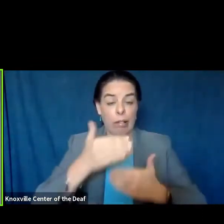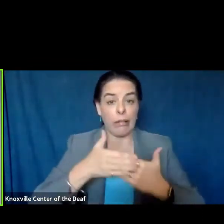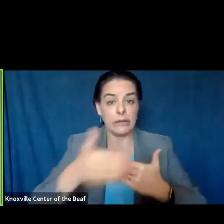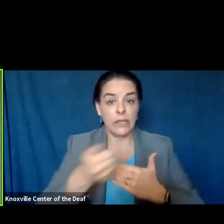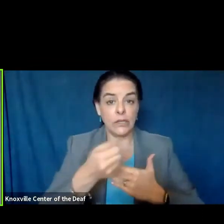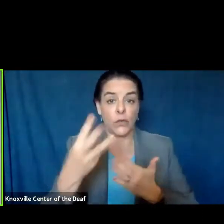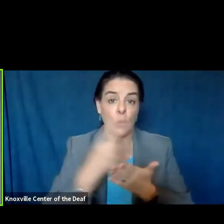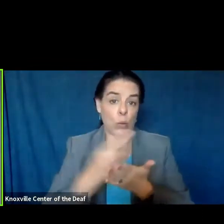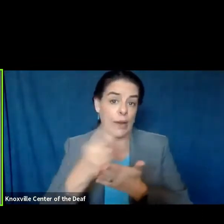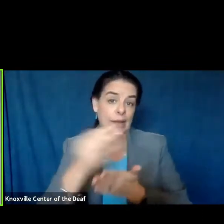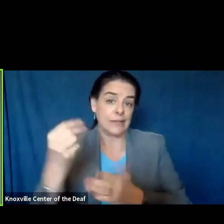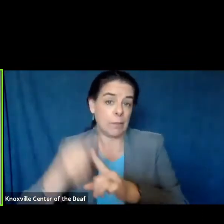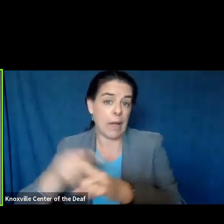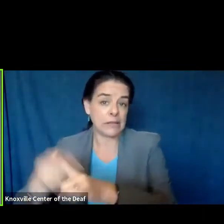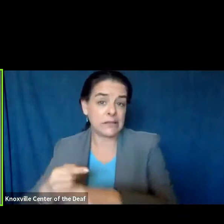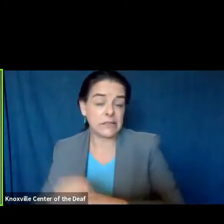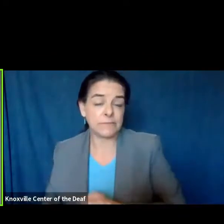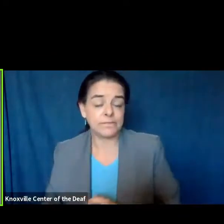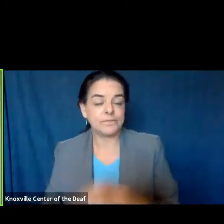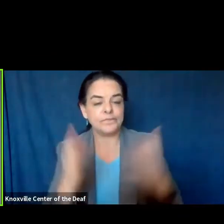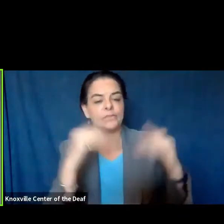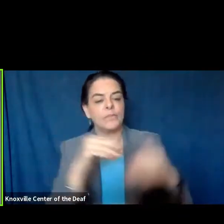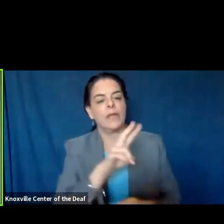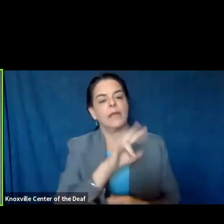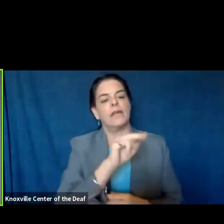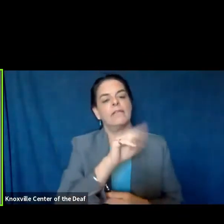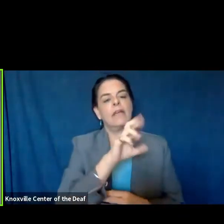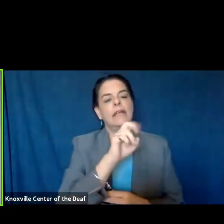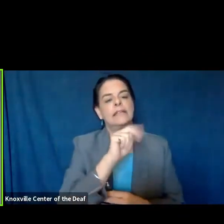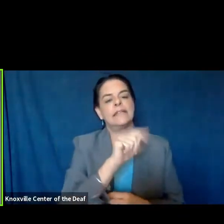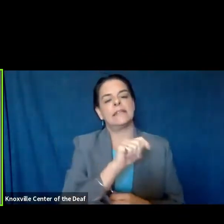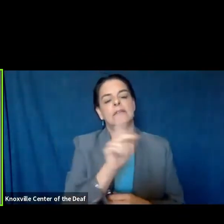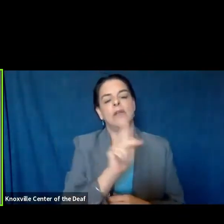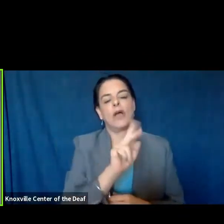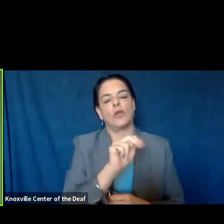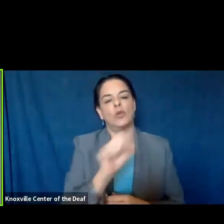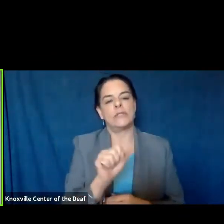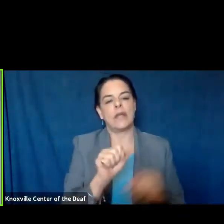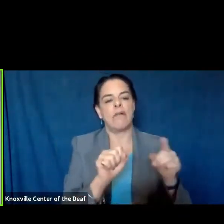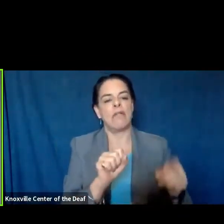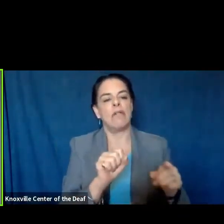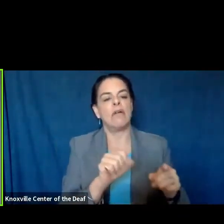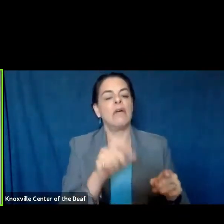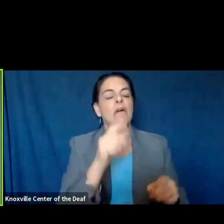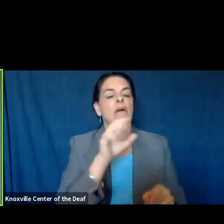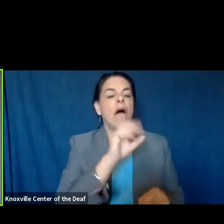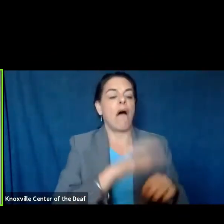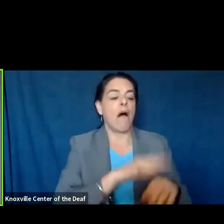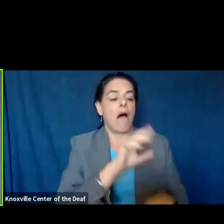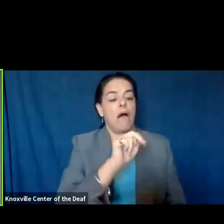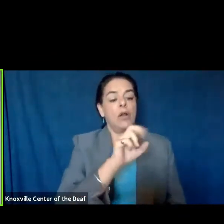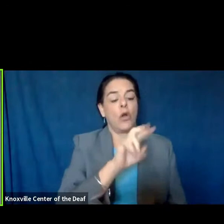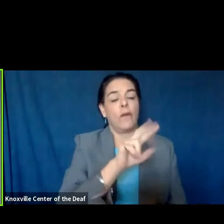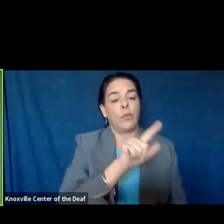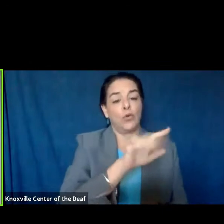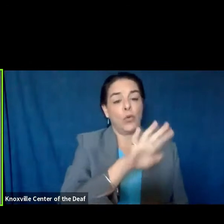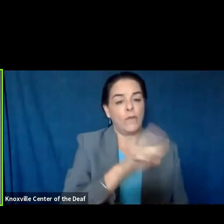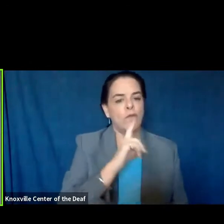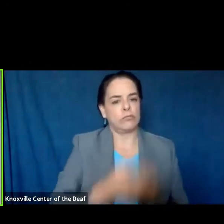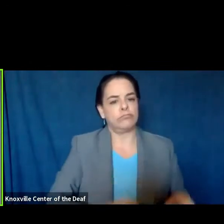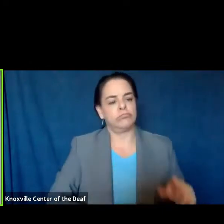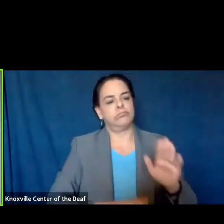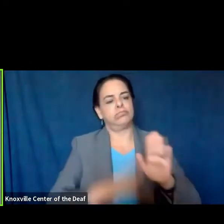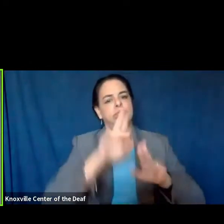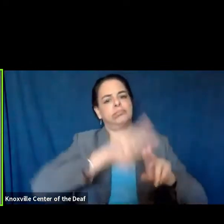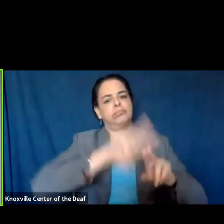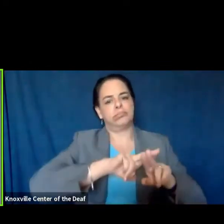months. From Vincent with the Sentinel, on November 24th, there was a spike in test positivity rate of 47%. How